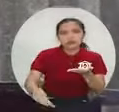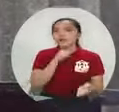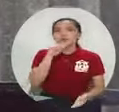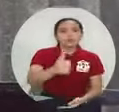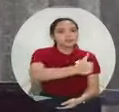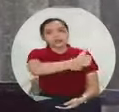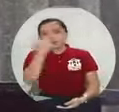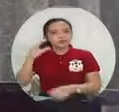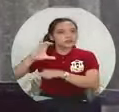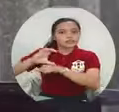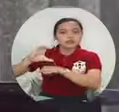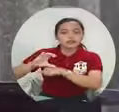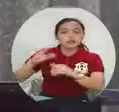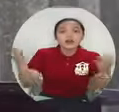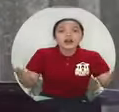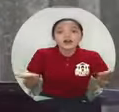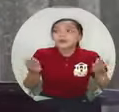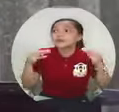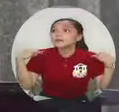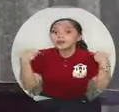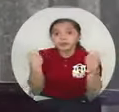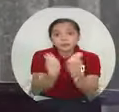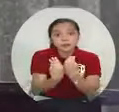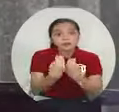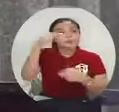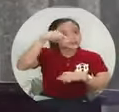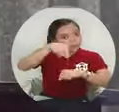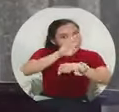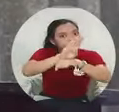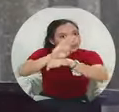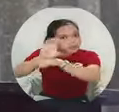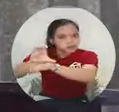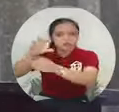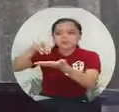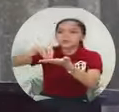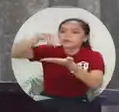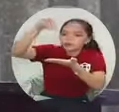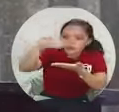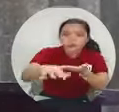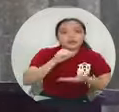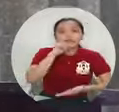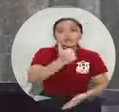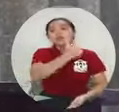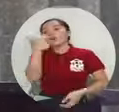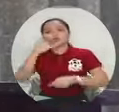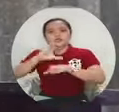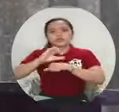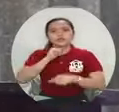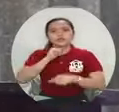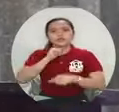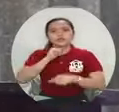first fruits this year. Okay, in number 7, first fruit giving should be the